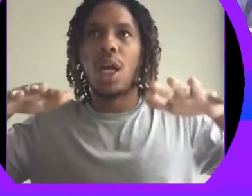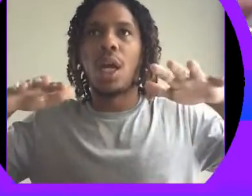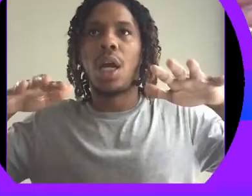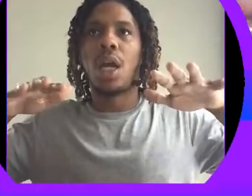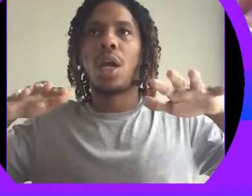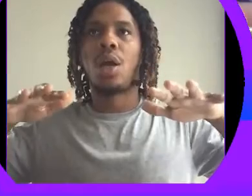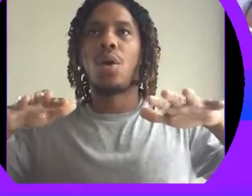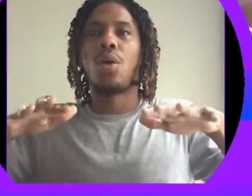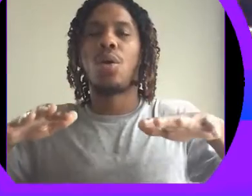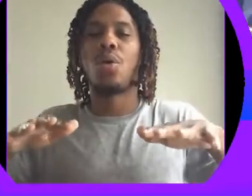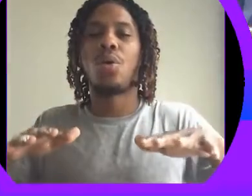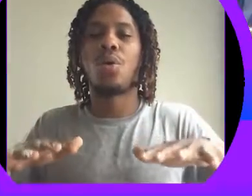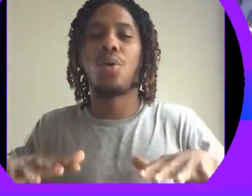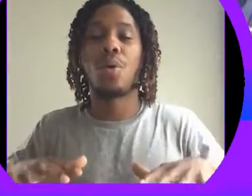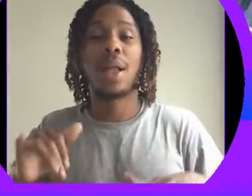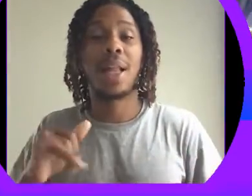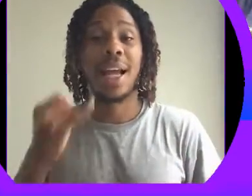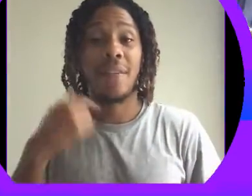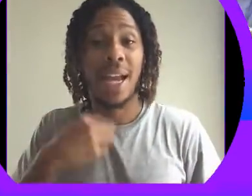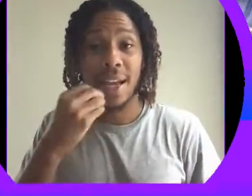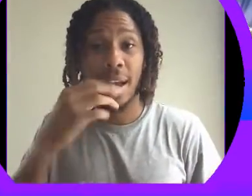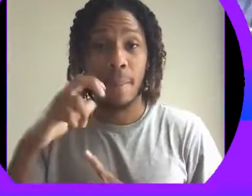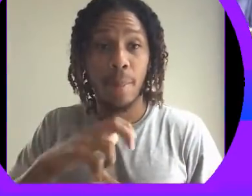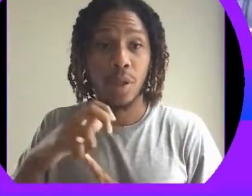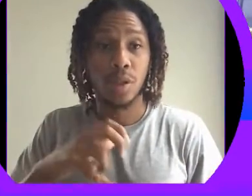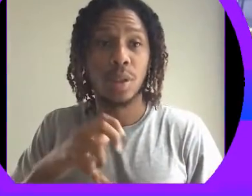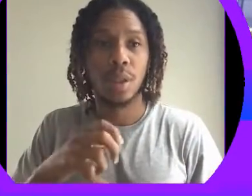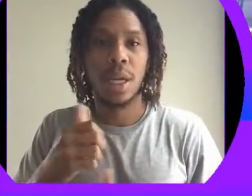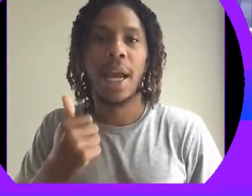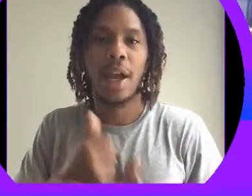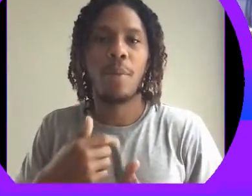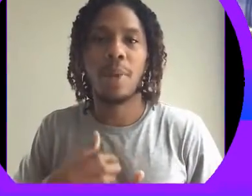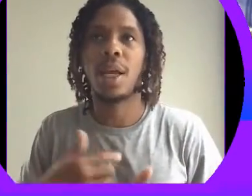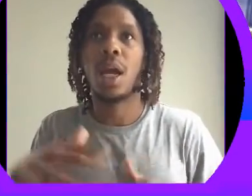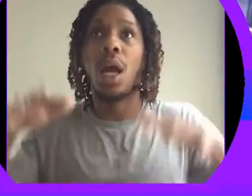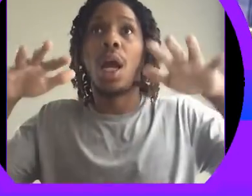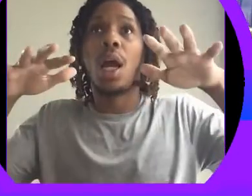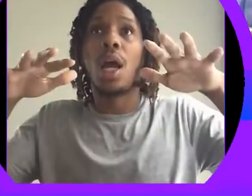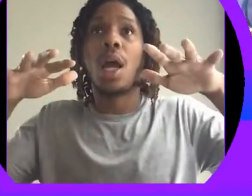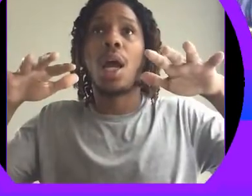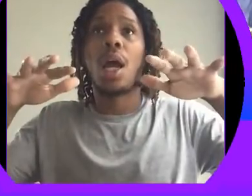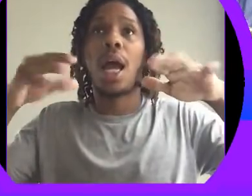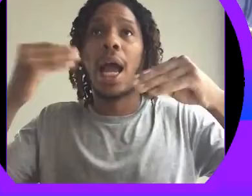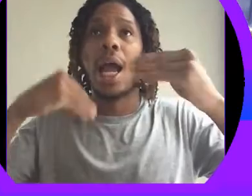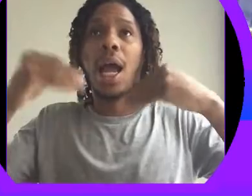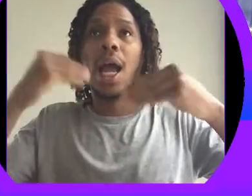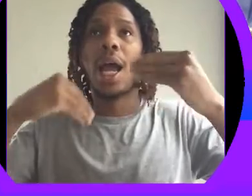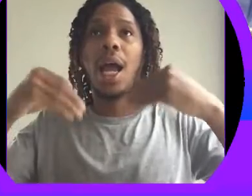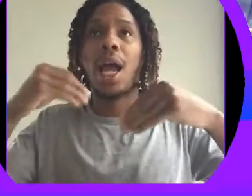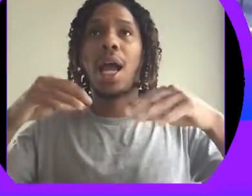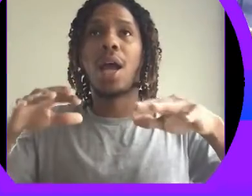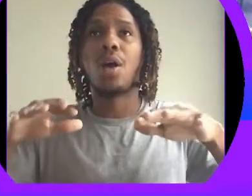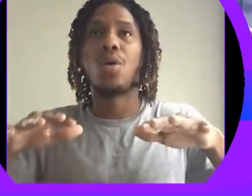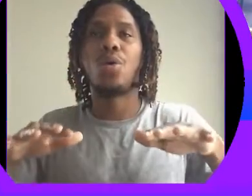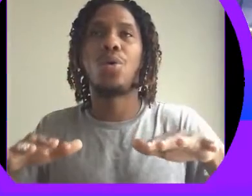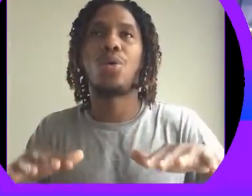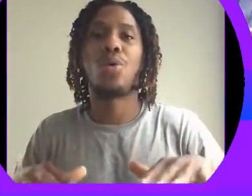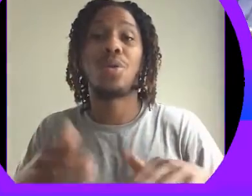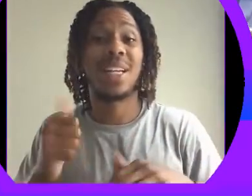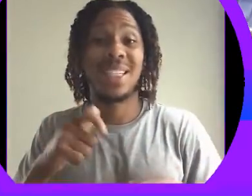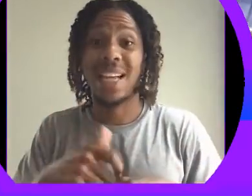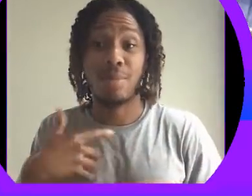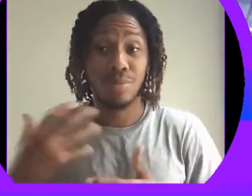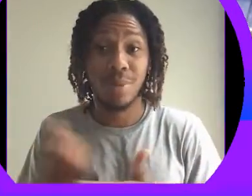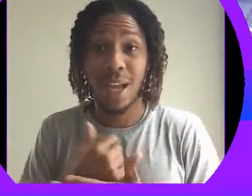down to a heart-centered place. Like for me, eating mushrooms helps me get to a heart-centered place every time. So when I'm anxious, I try to eat any mushrooms that we have in the